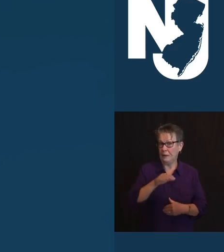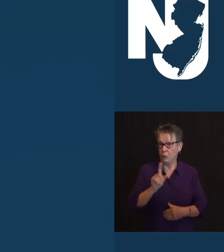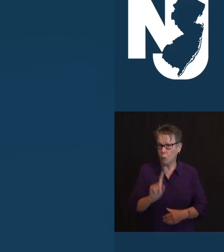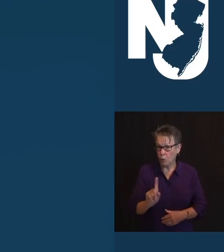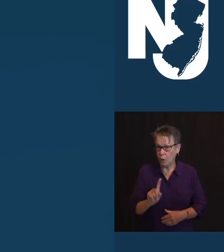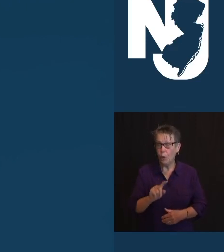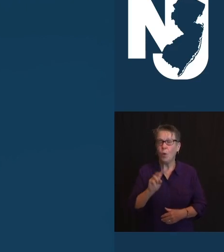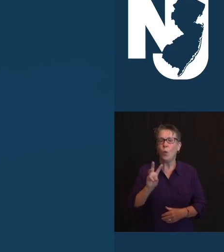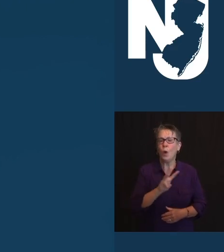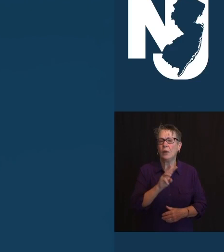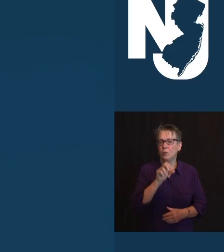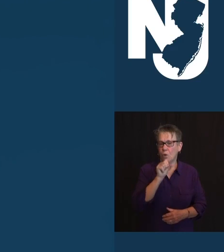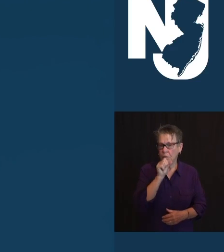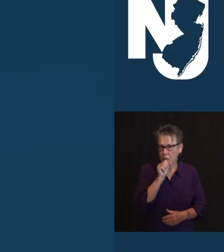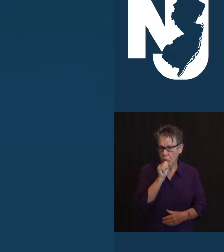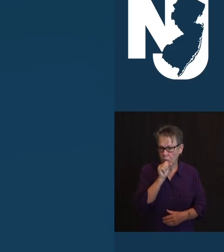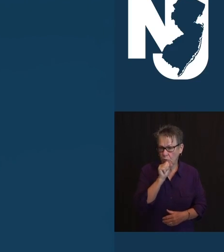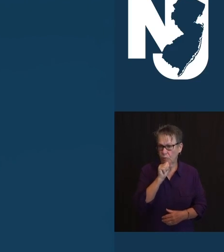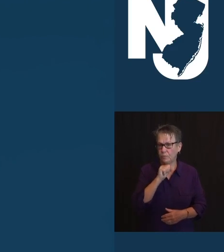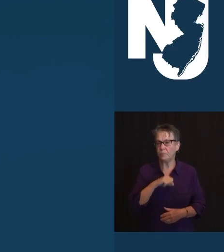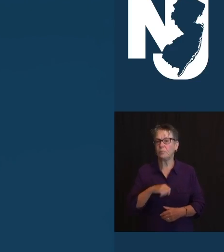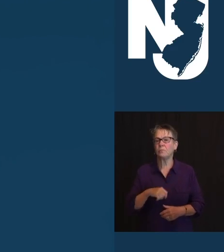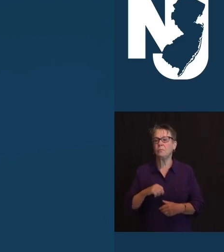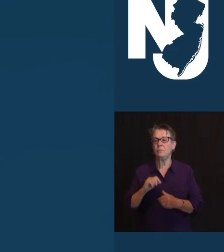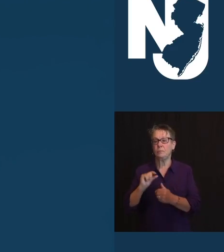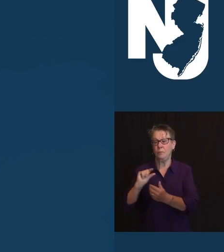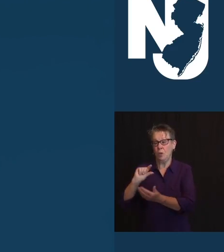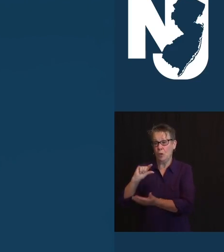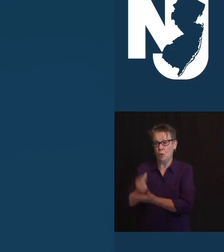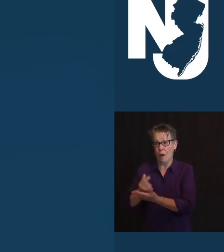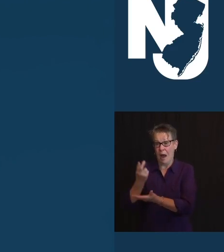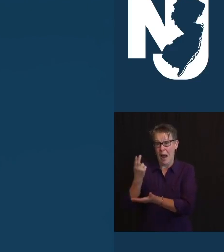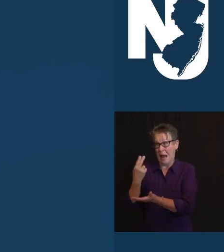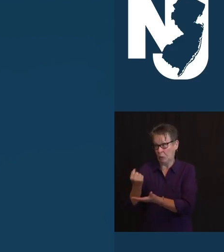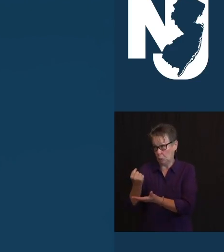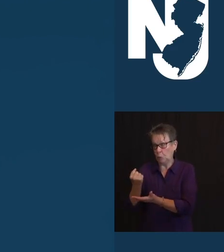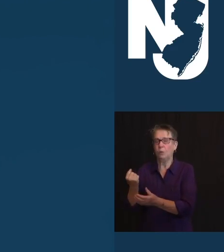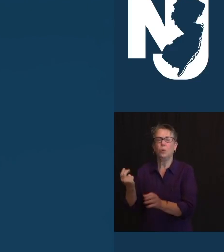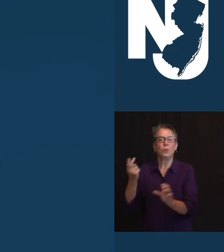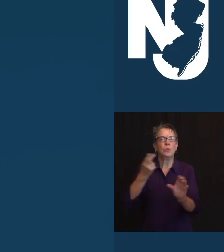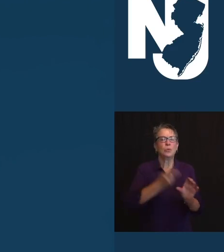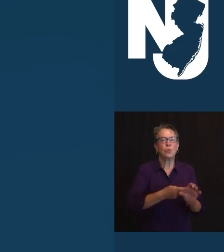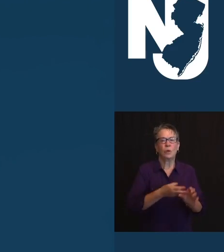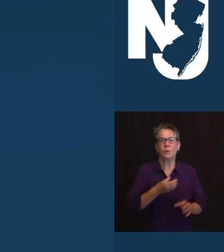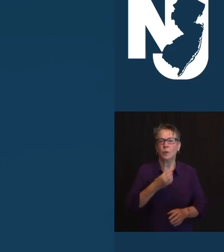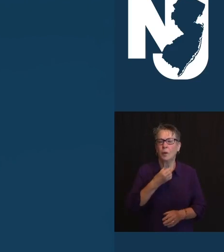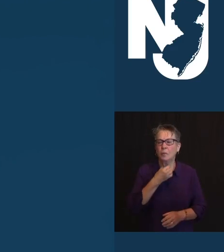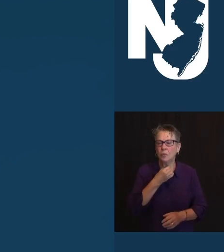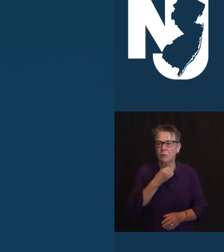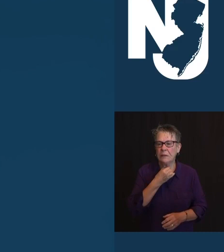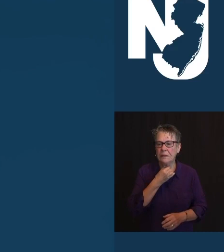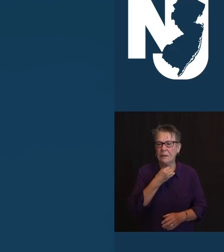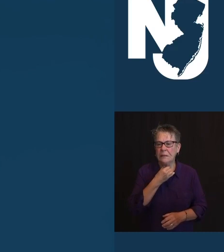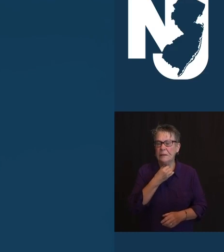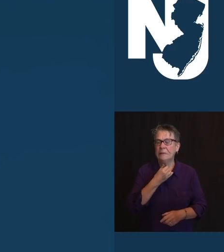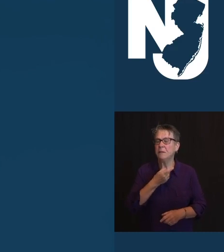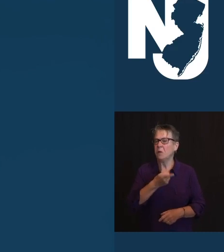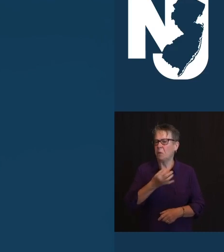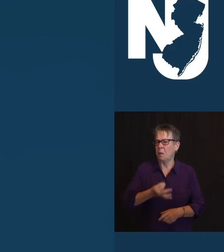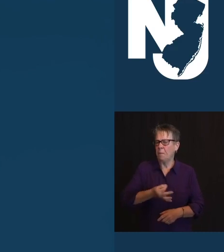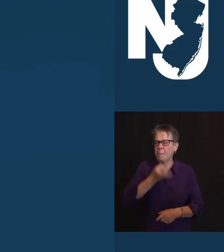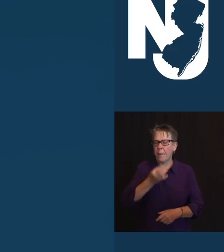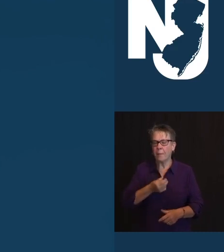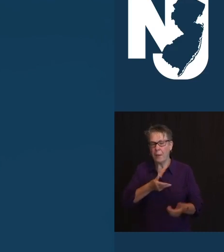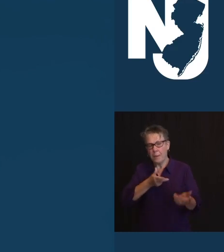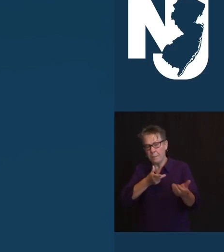rank of sergeant and earning accolades for his marksmanship. With his military days behind him, he returned to New Jersey